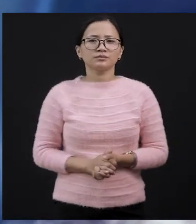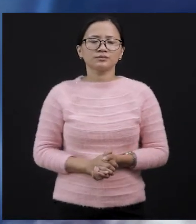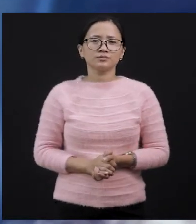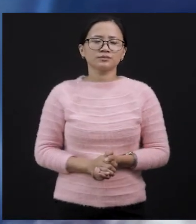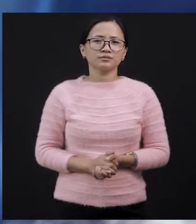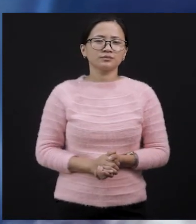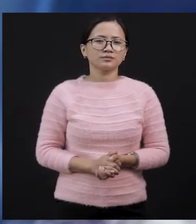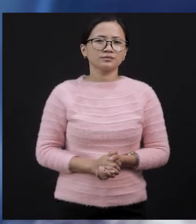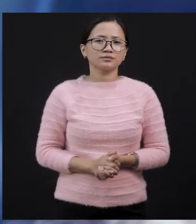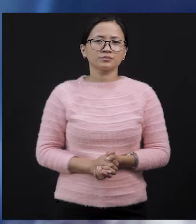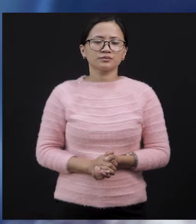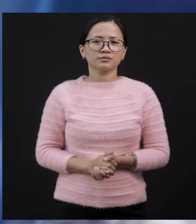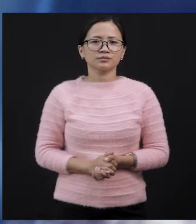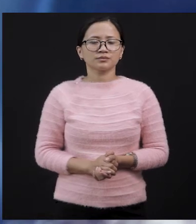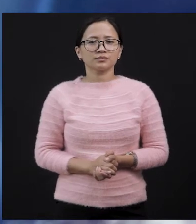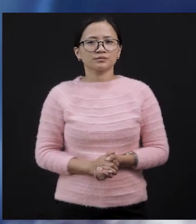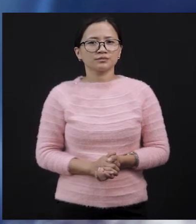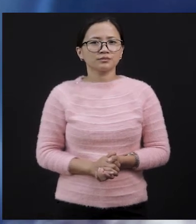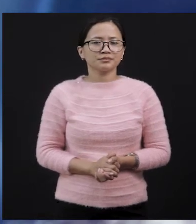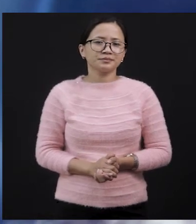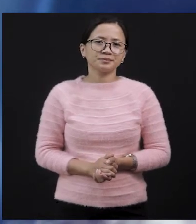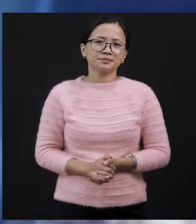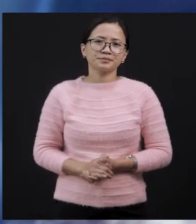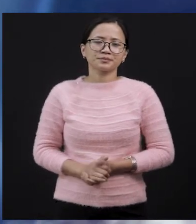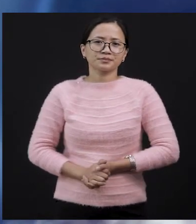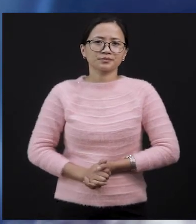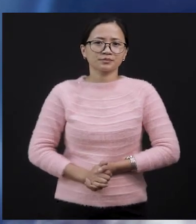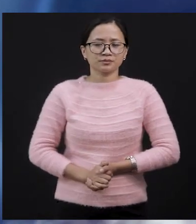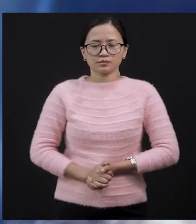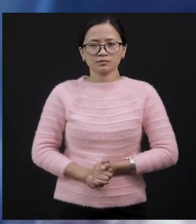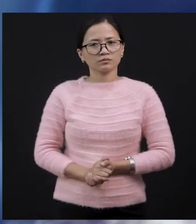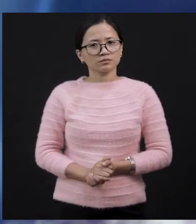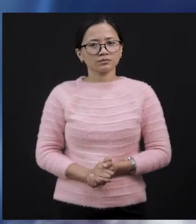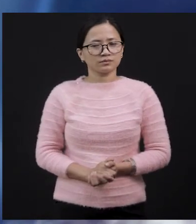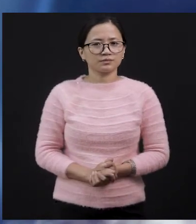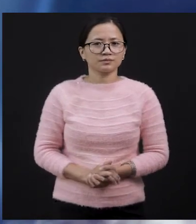if our air is not clean, then